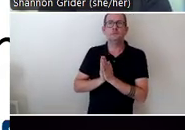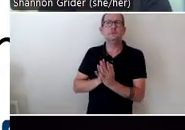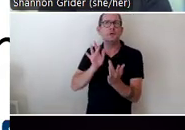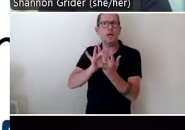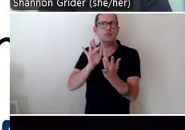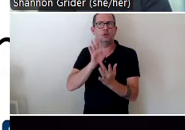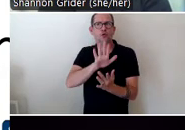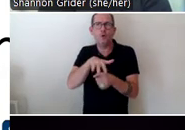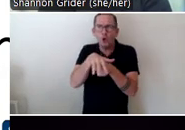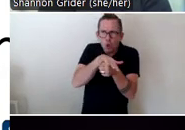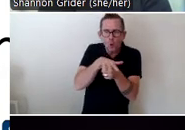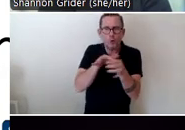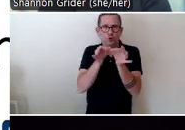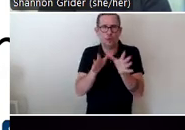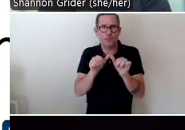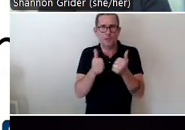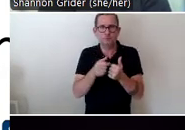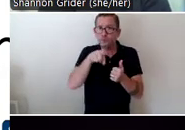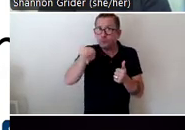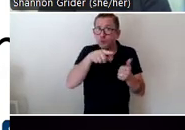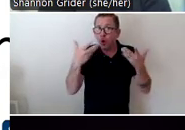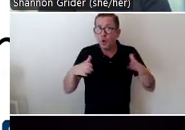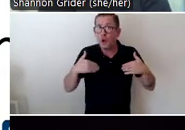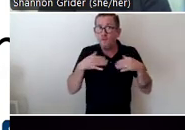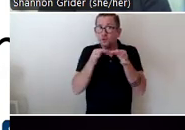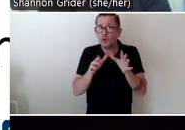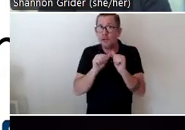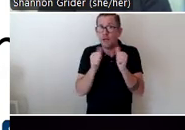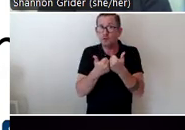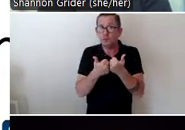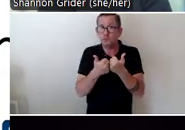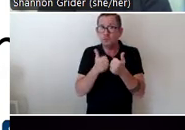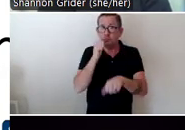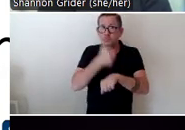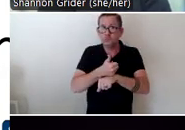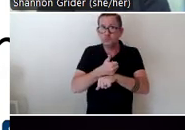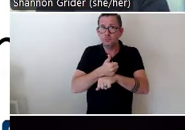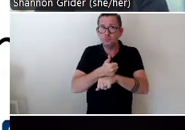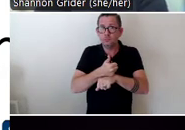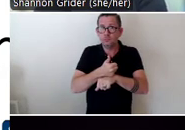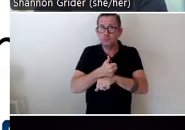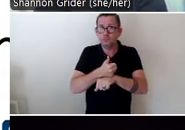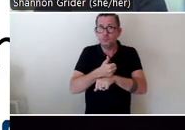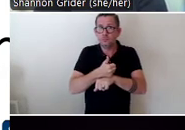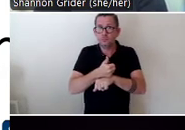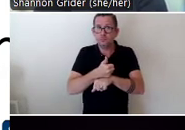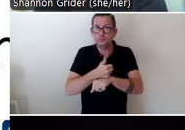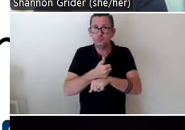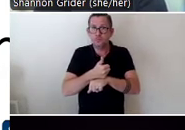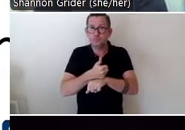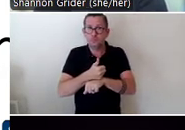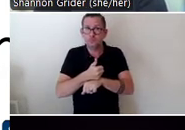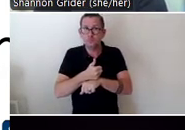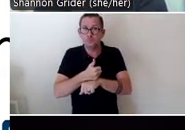When you are requesting services from an interpreter agency, hopefully you already have a list of